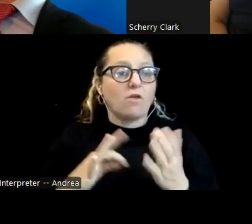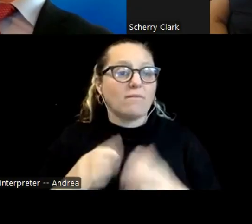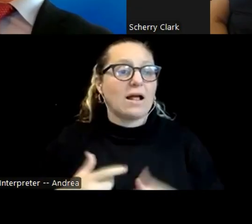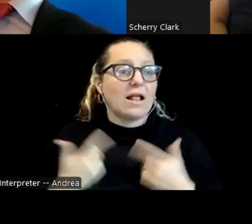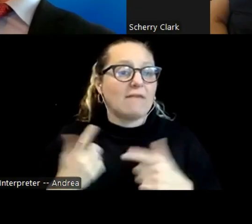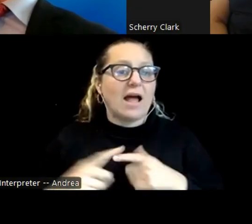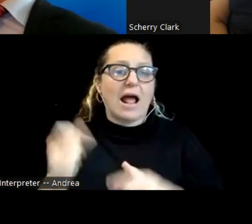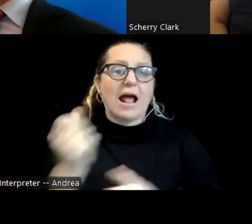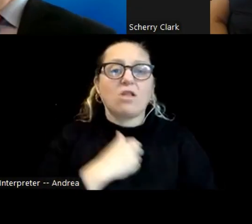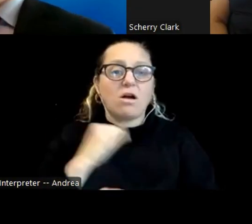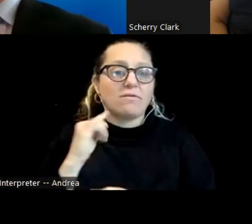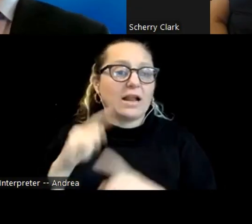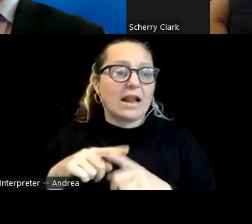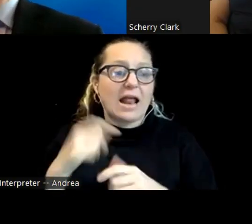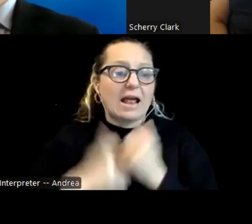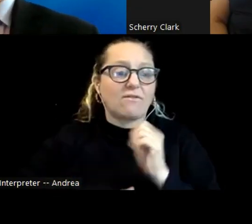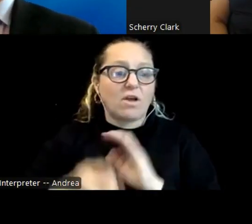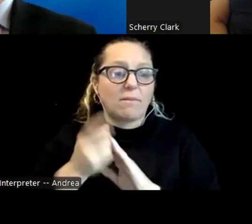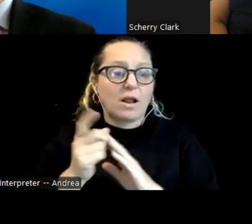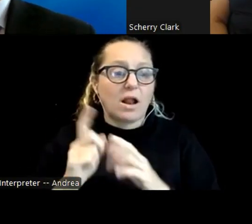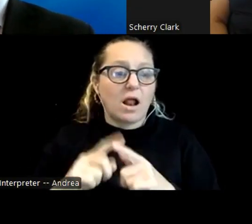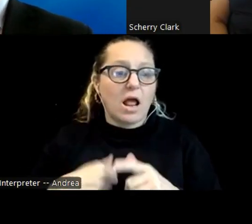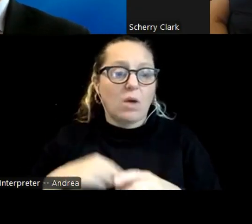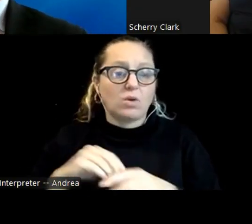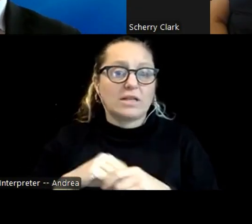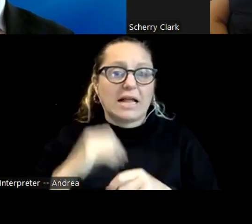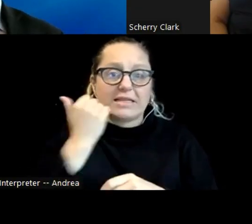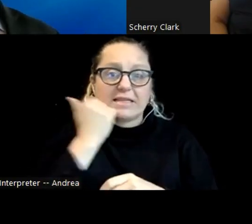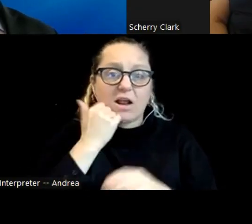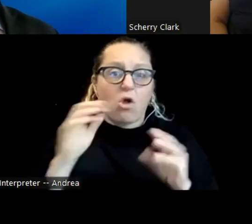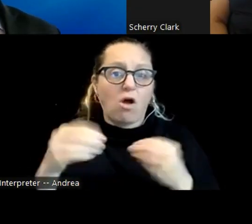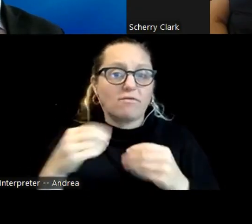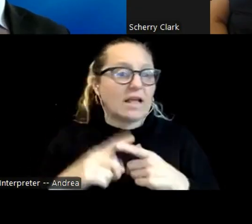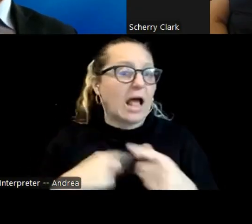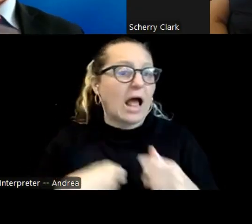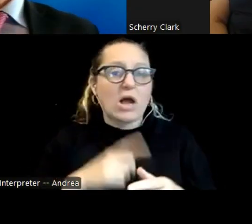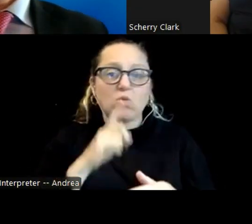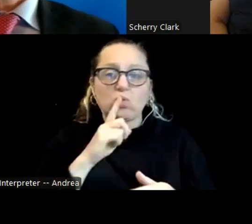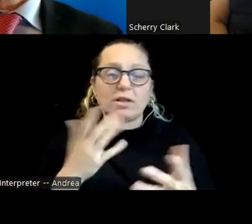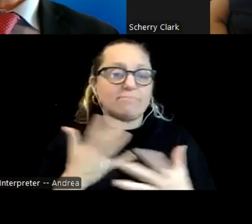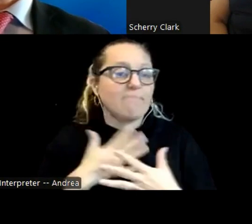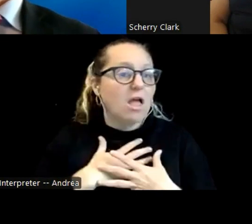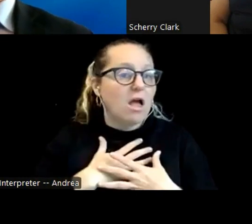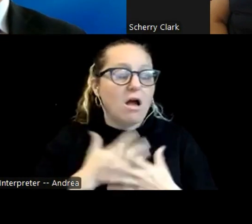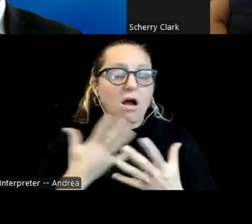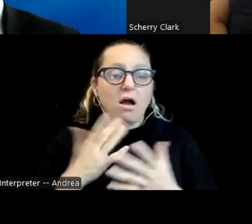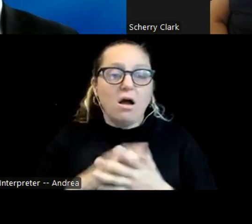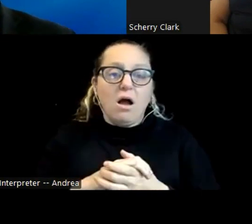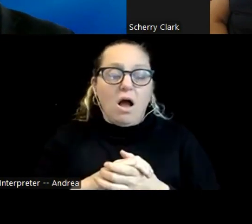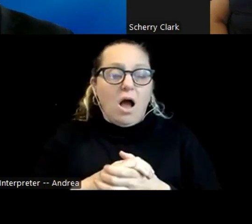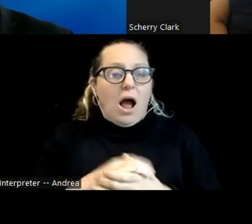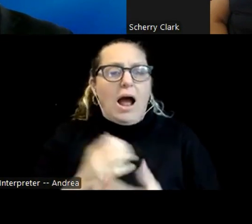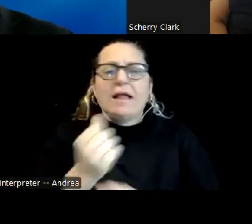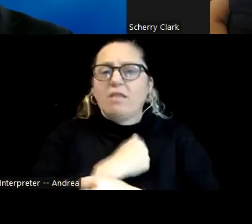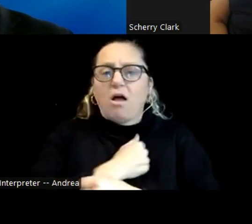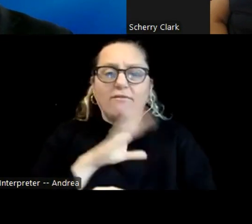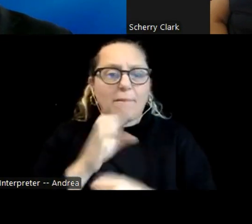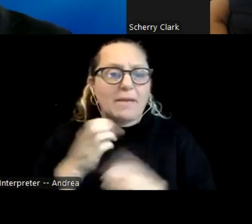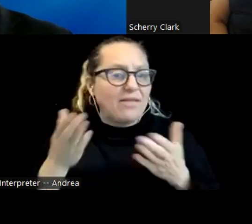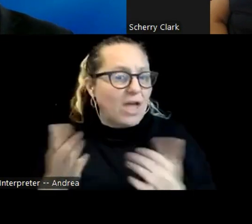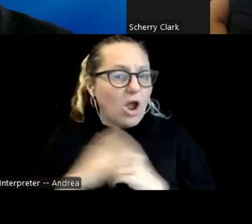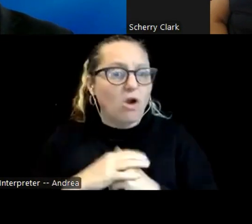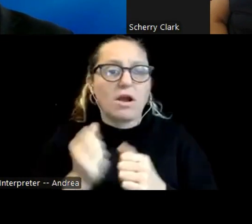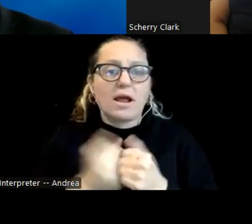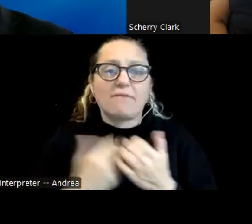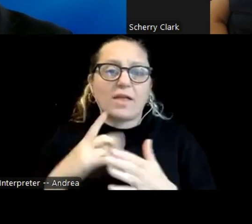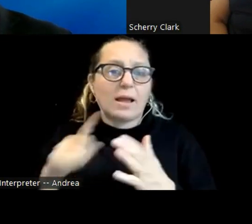it. Every minute I was in a dental office, I absolutely just loved being there. Everything